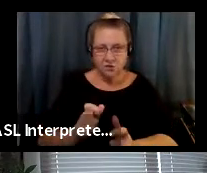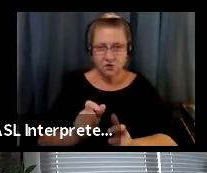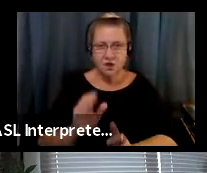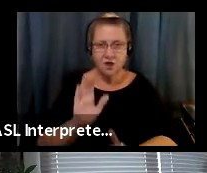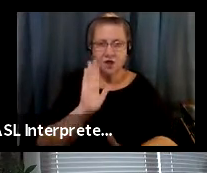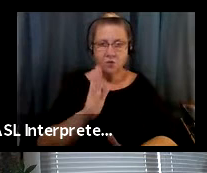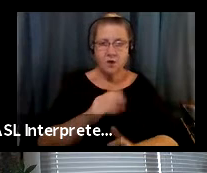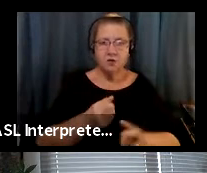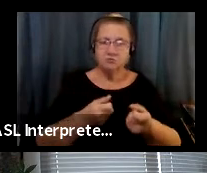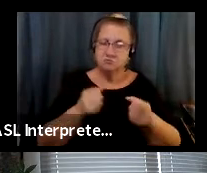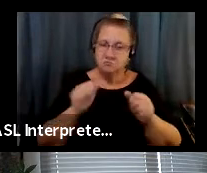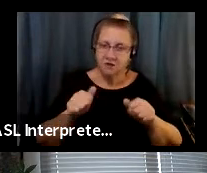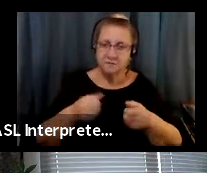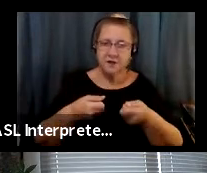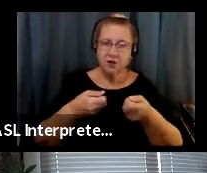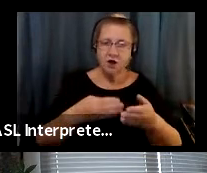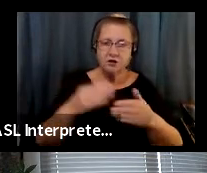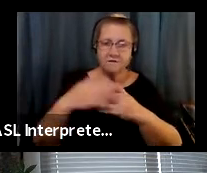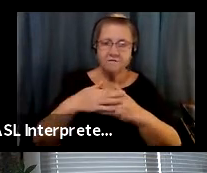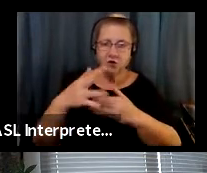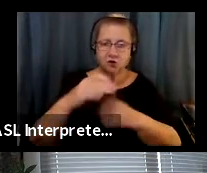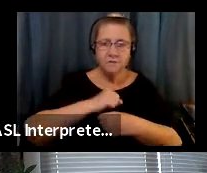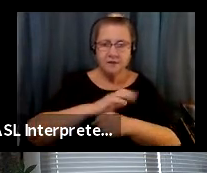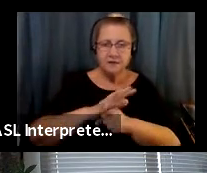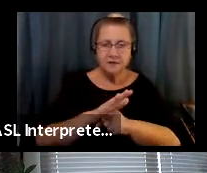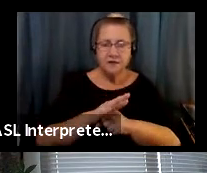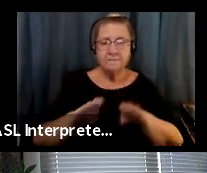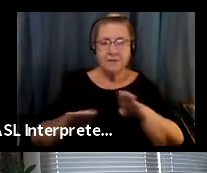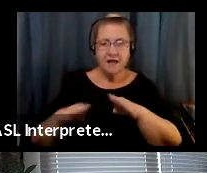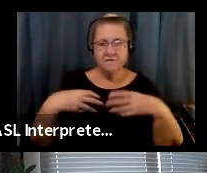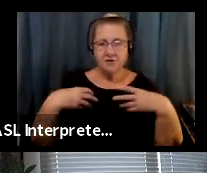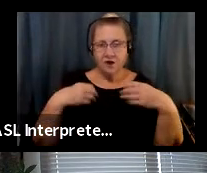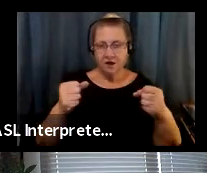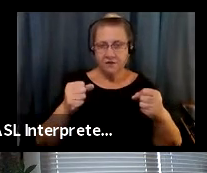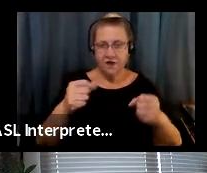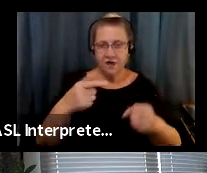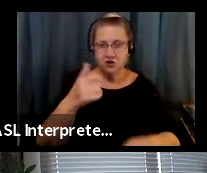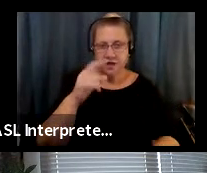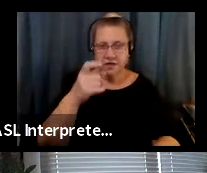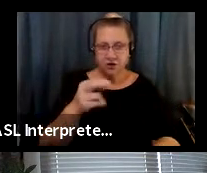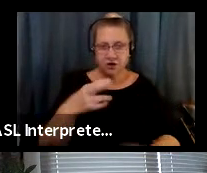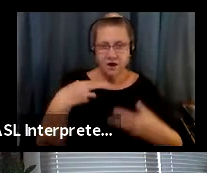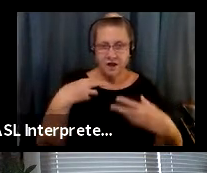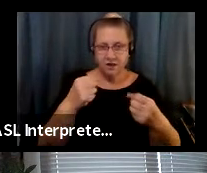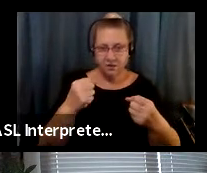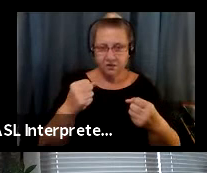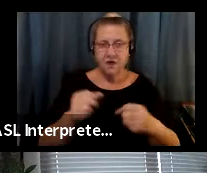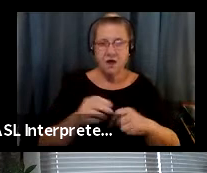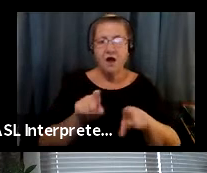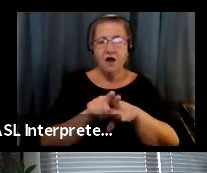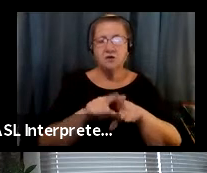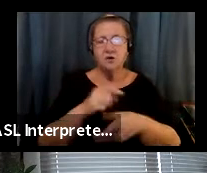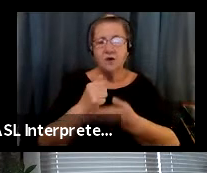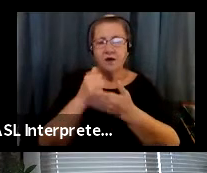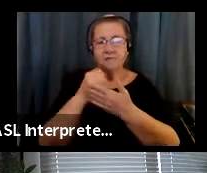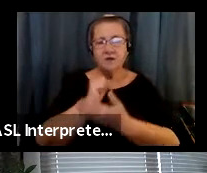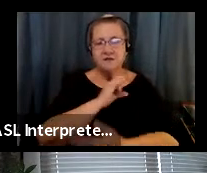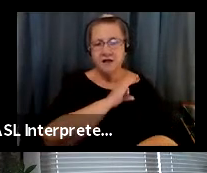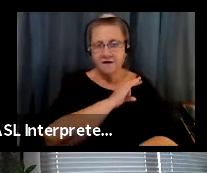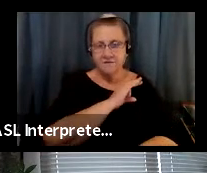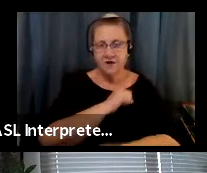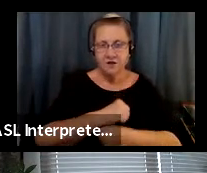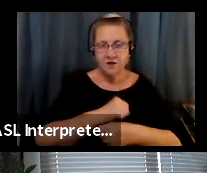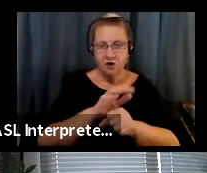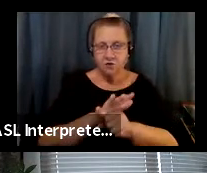future pandemics, behavioral health, gender health, and racial health equity. But we've also helped staff the COVID equity work stream at the